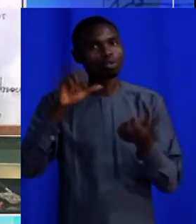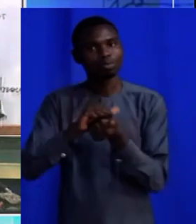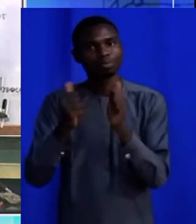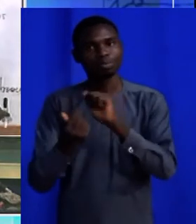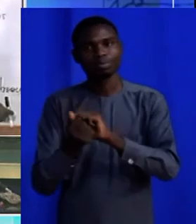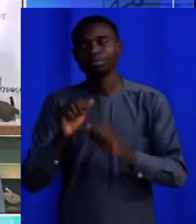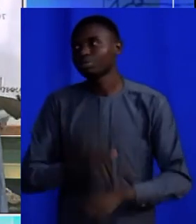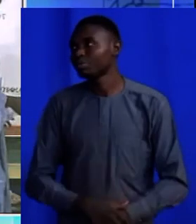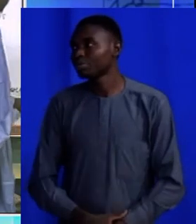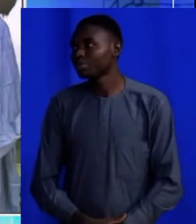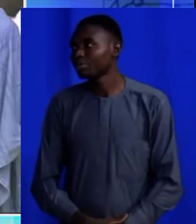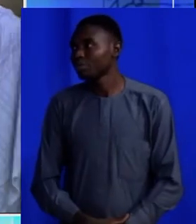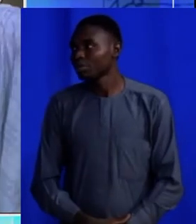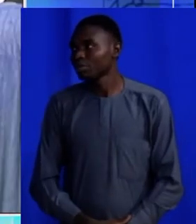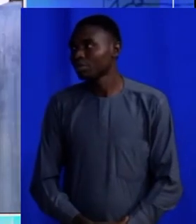us now